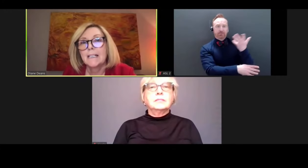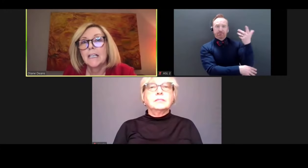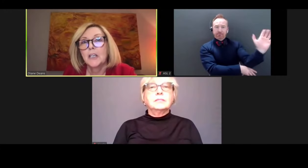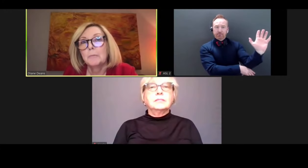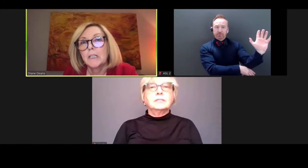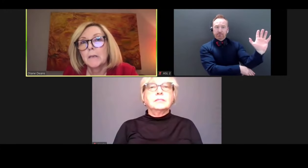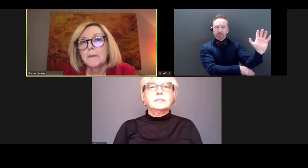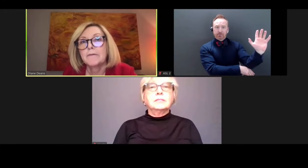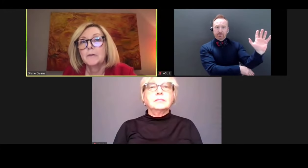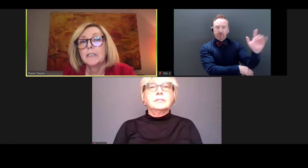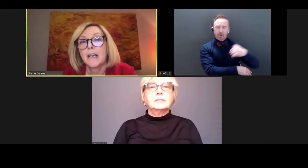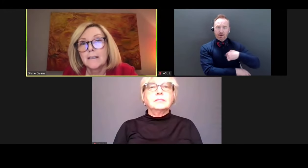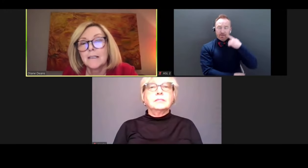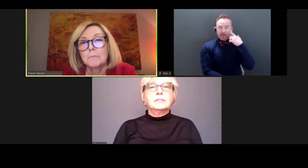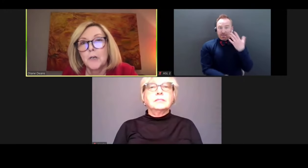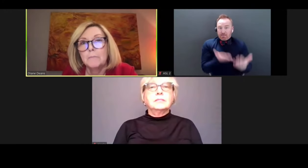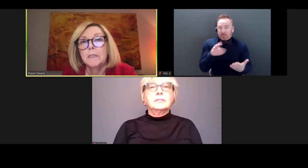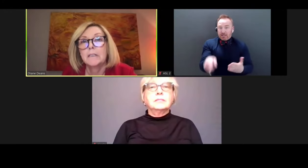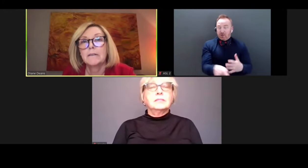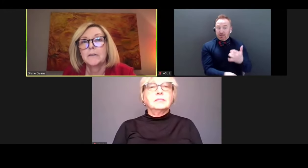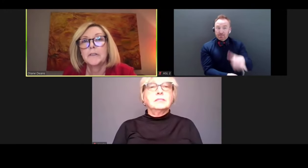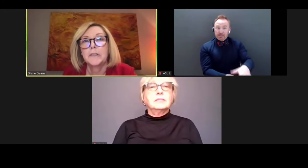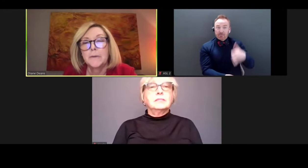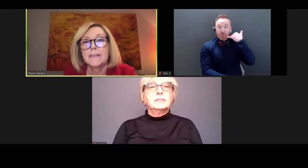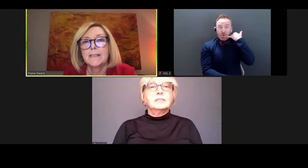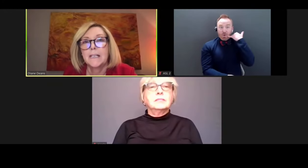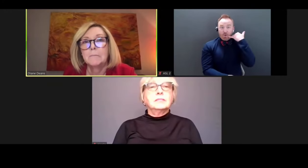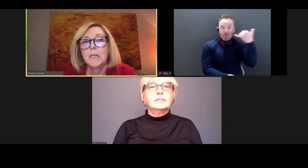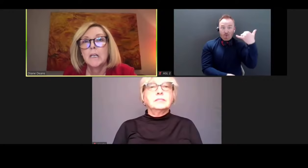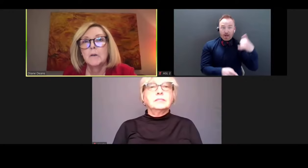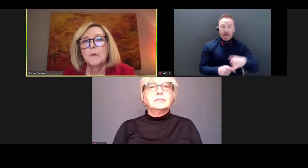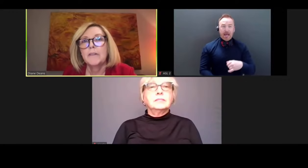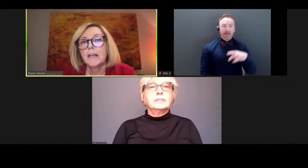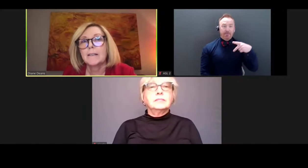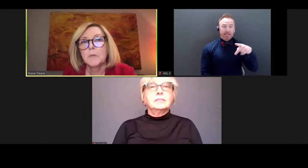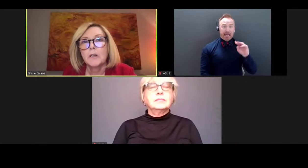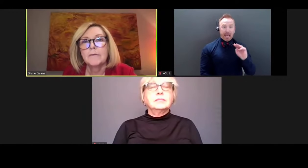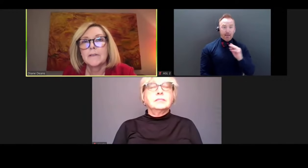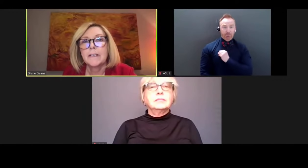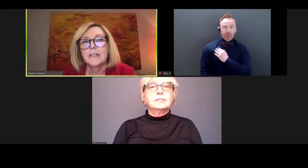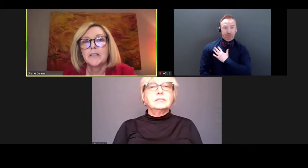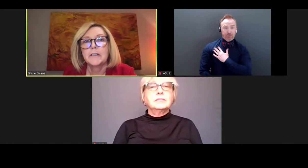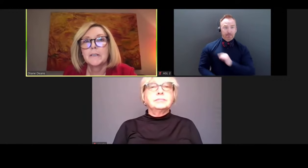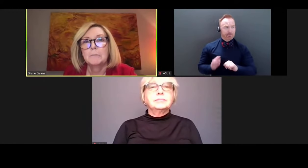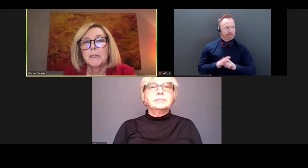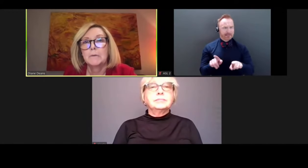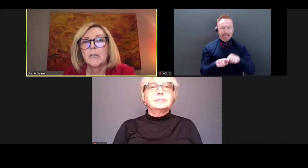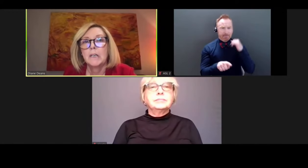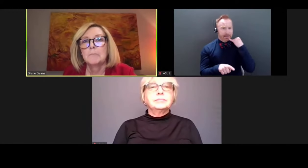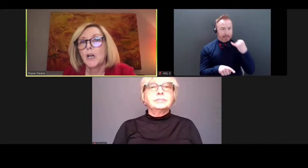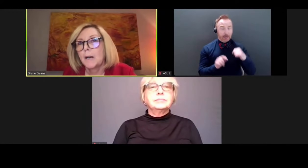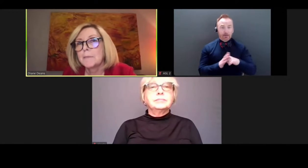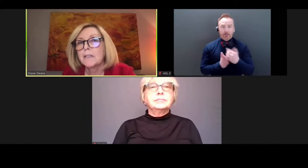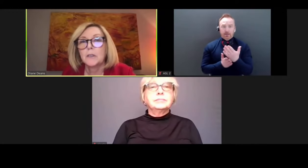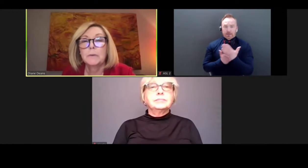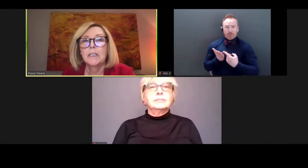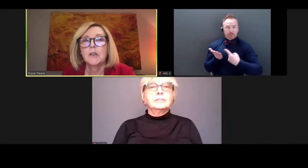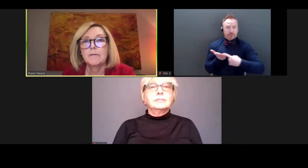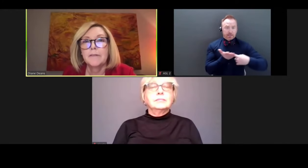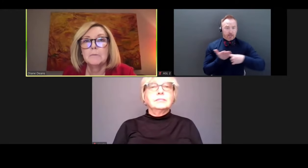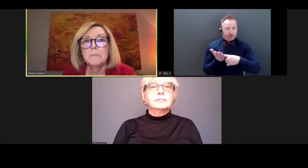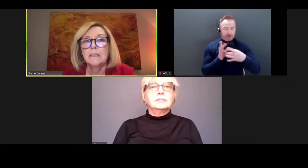he's at it, he could pick up the phone and ask the Prime Minister to do the same. We've had some conversations about perhaps